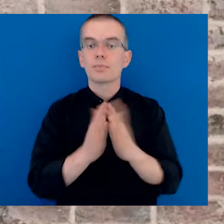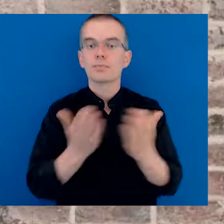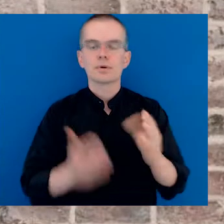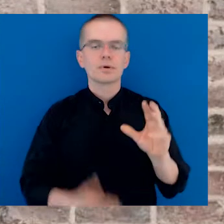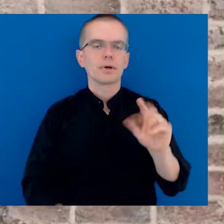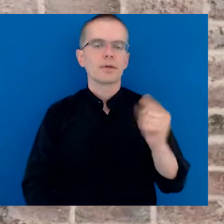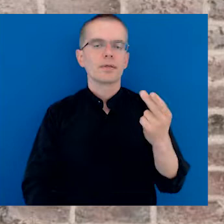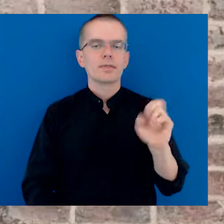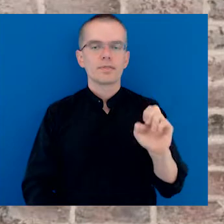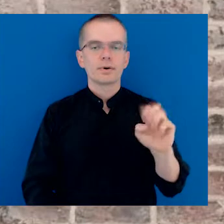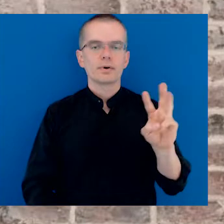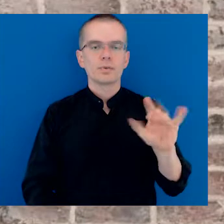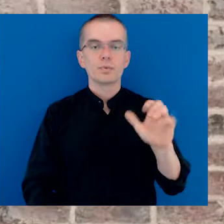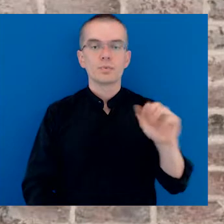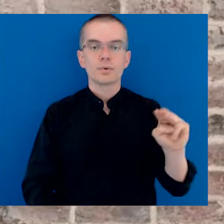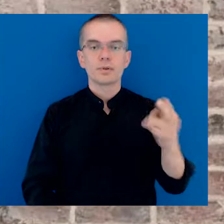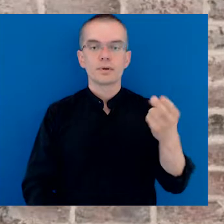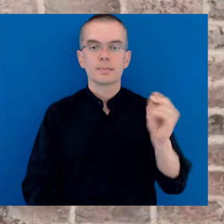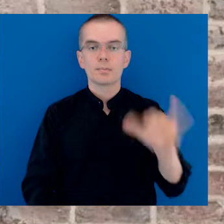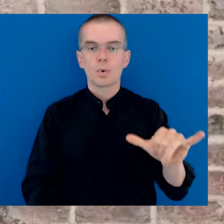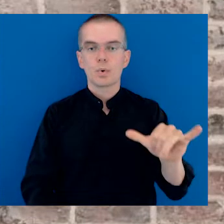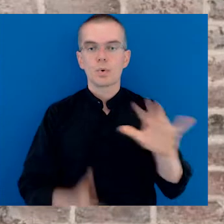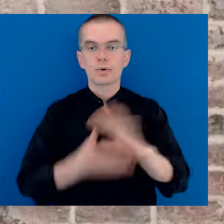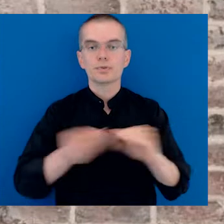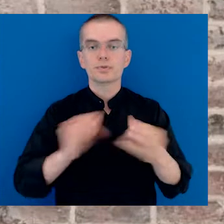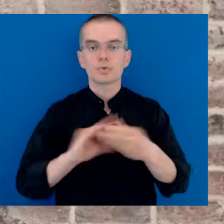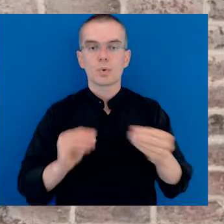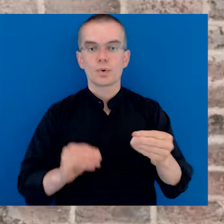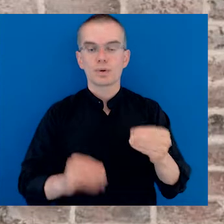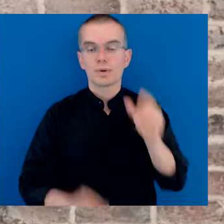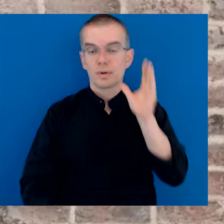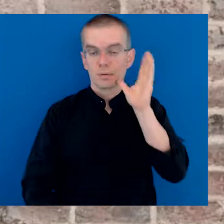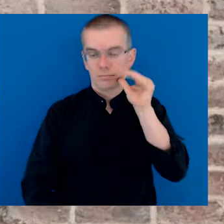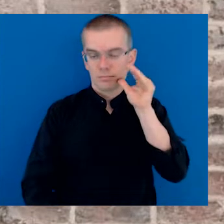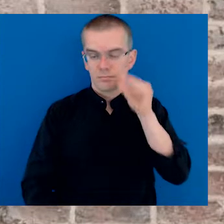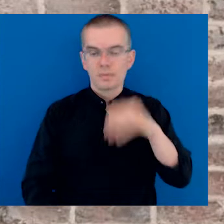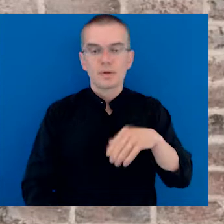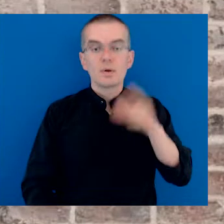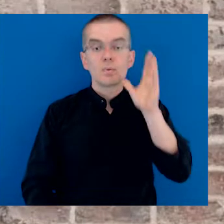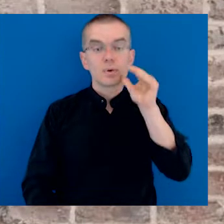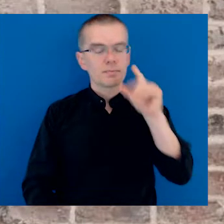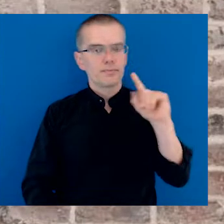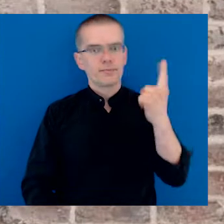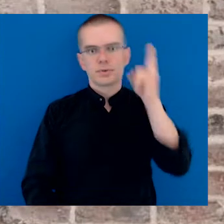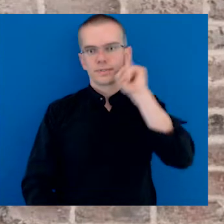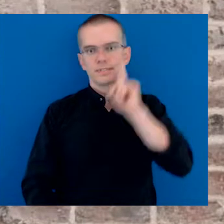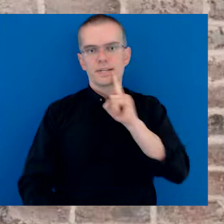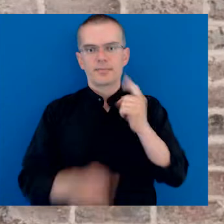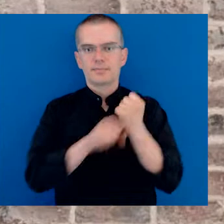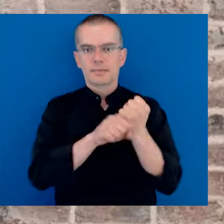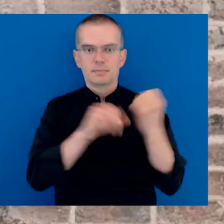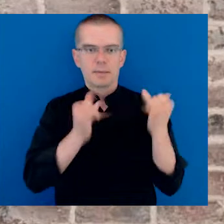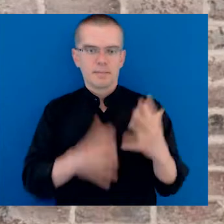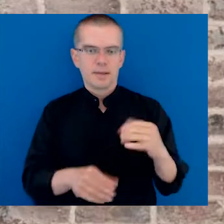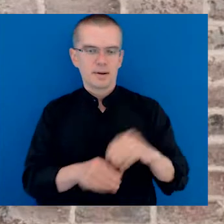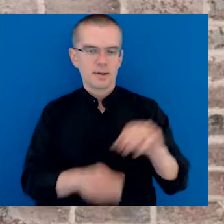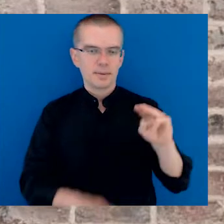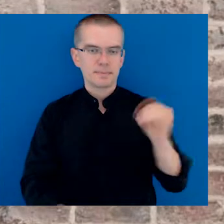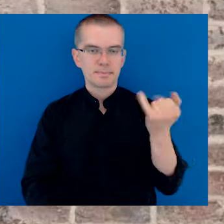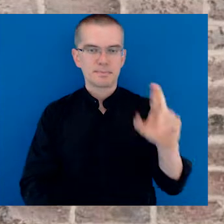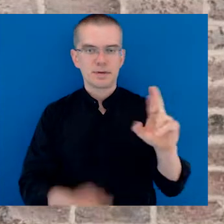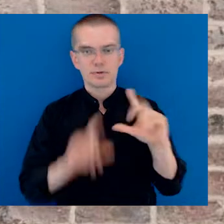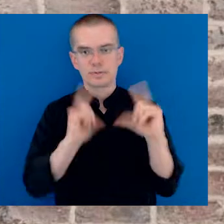Boy Story. William was the first deaf baseball player in the major leagues and